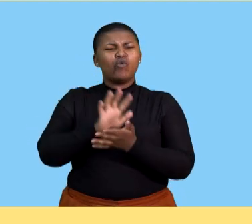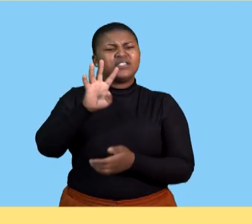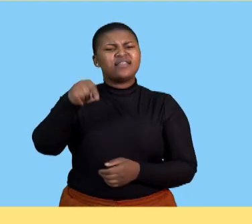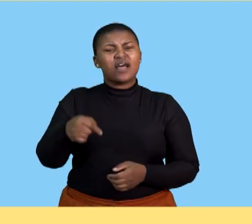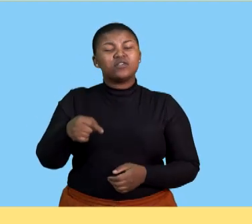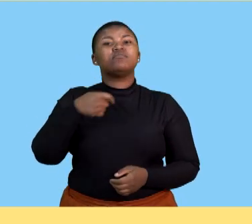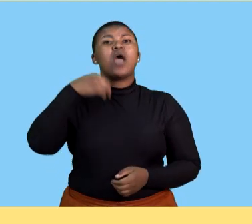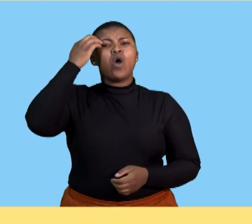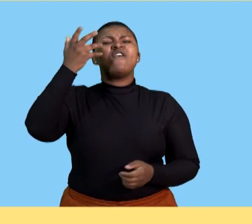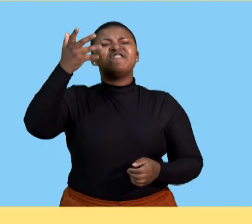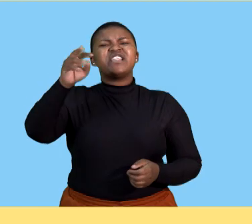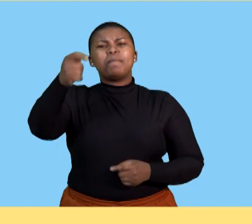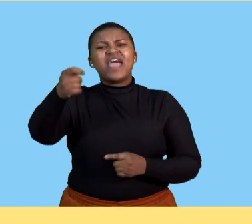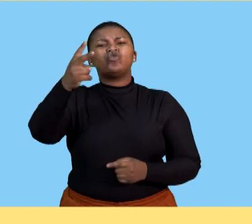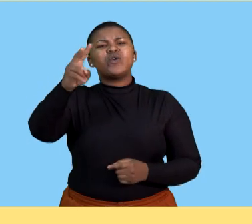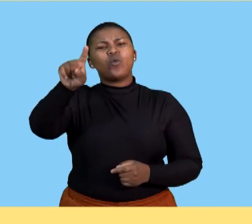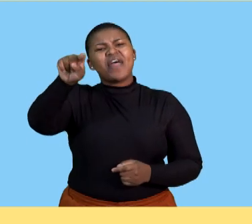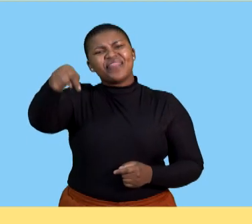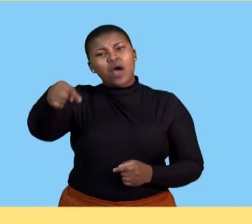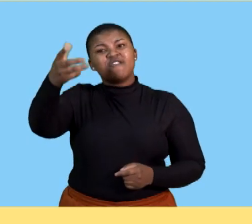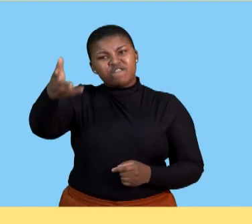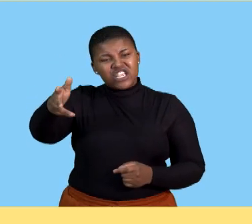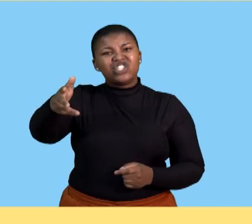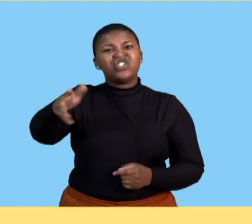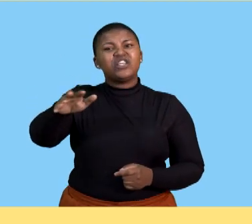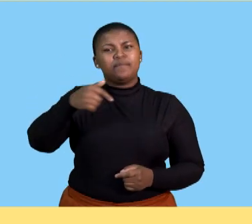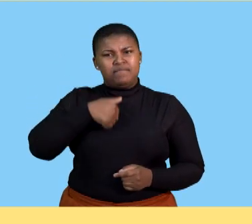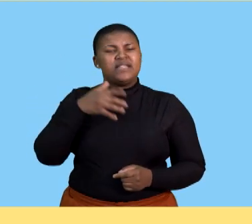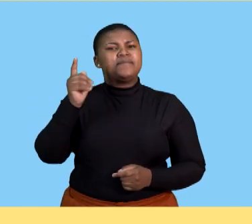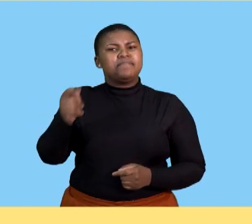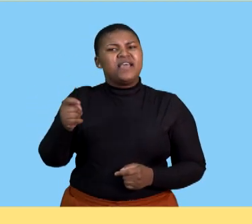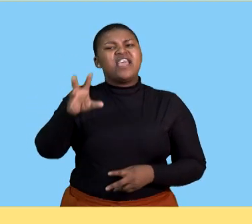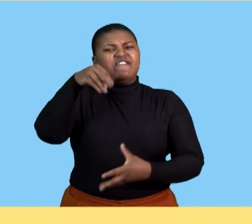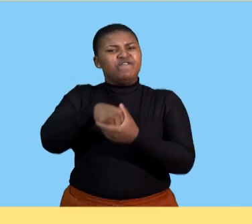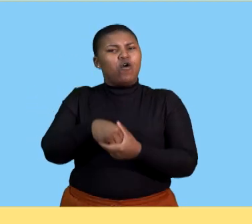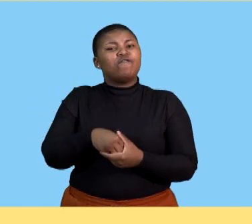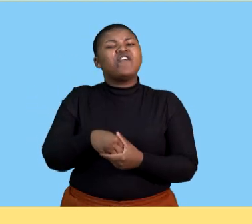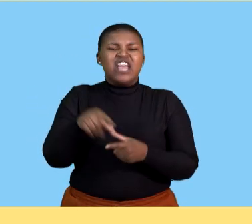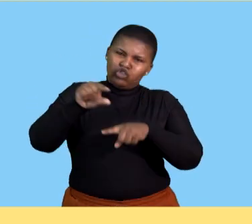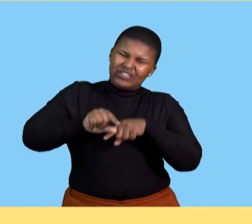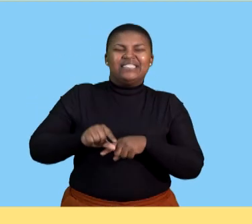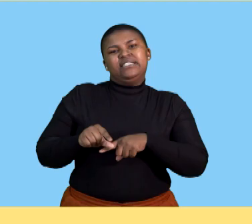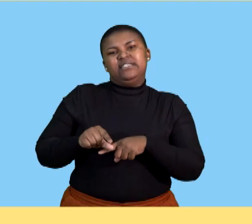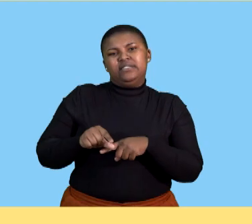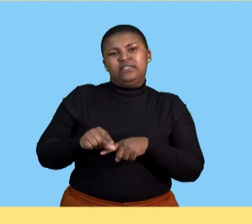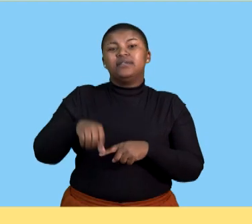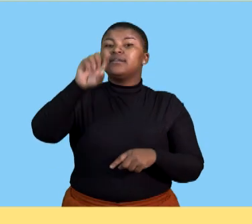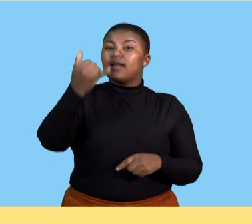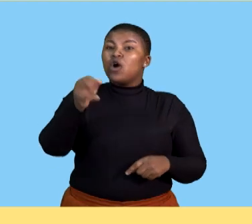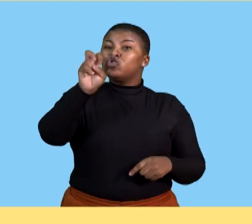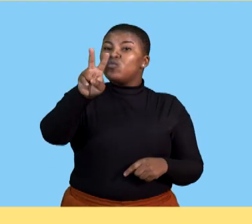I know that when I made payments of 21,000, I made payments that included interest. So